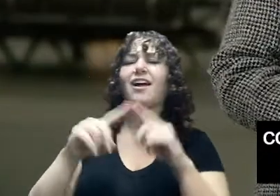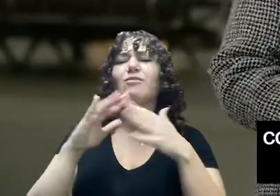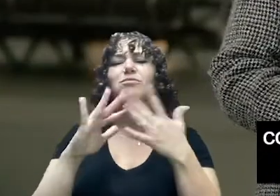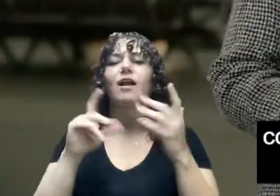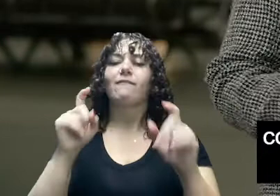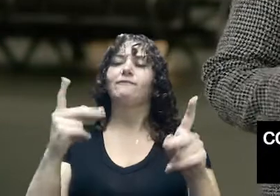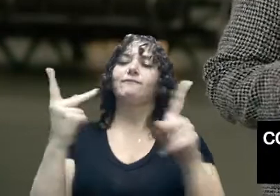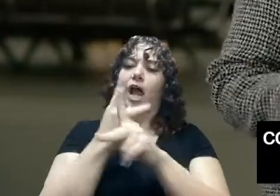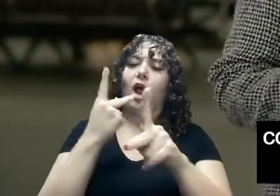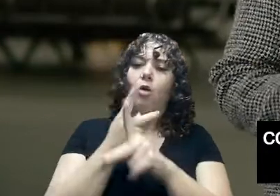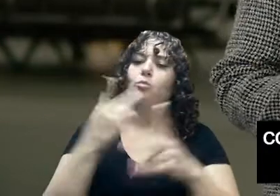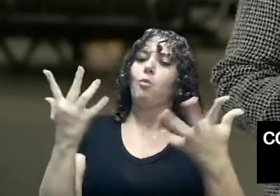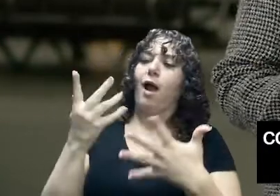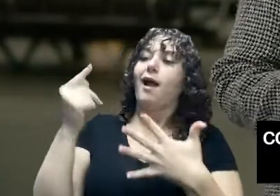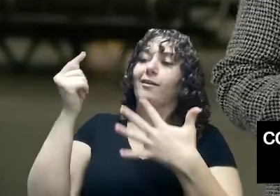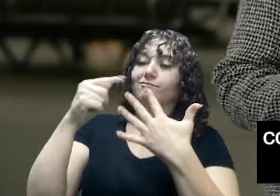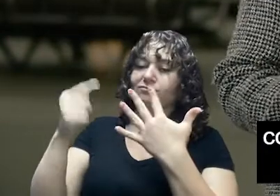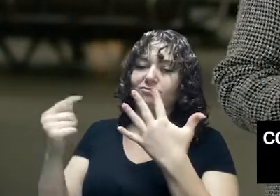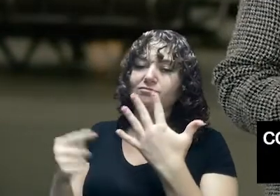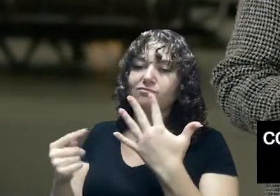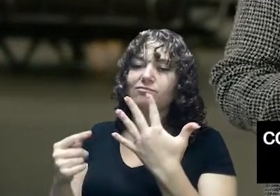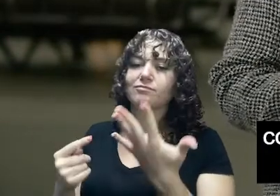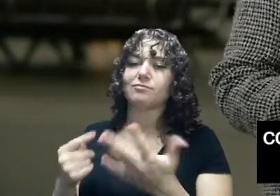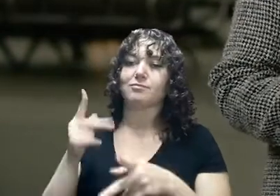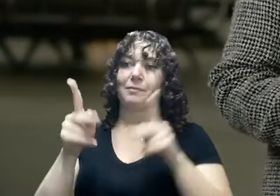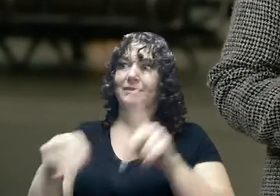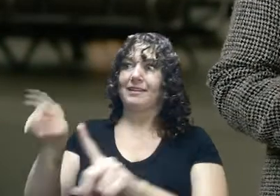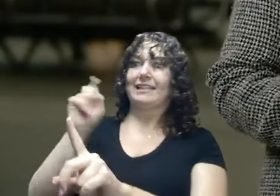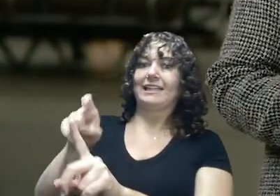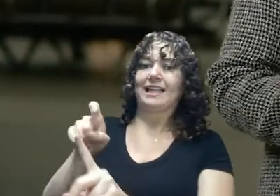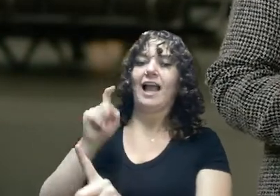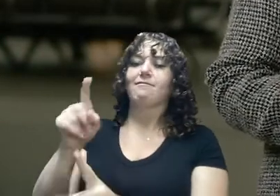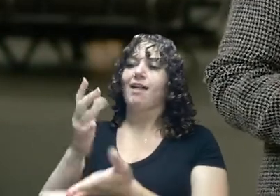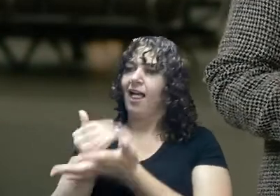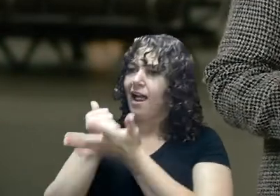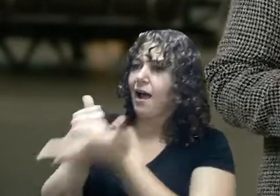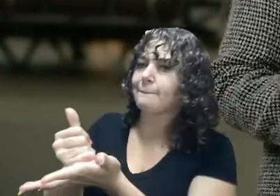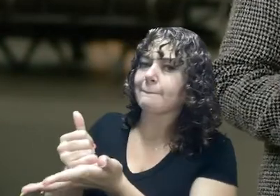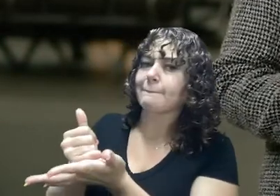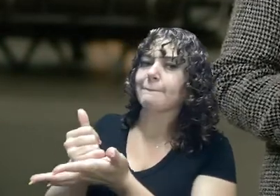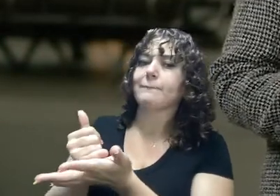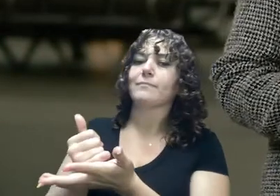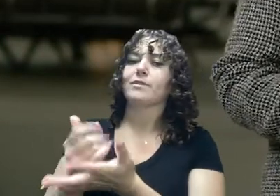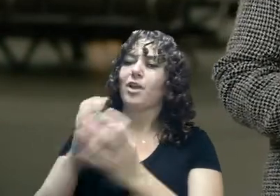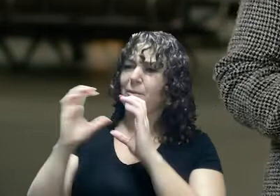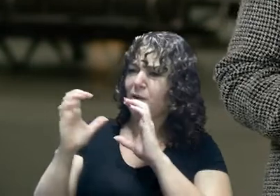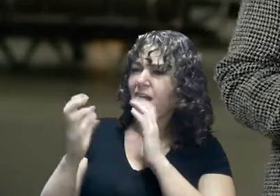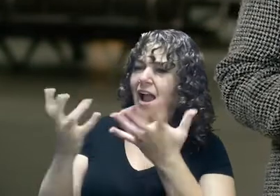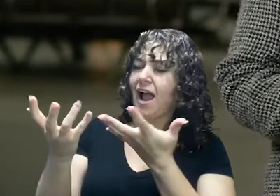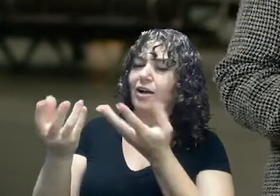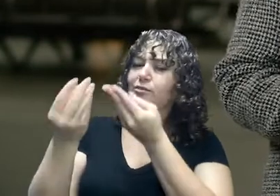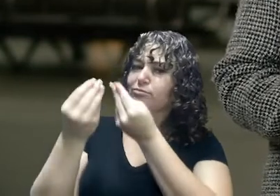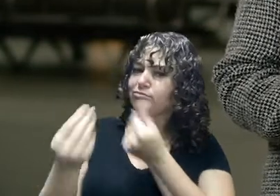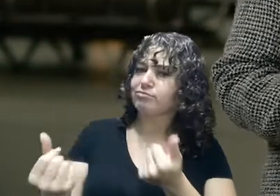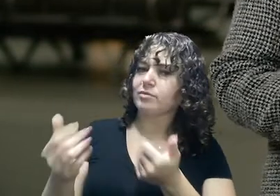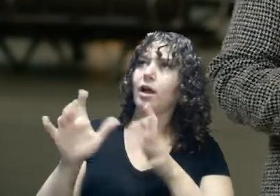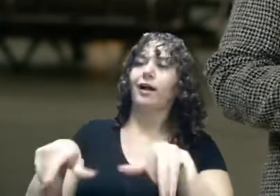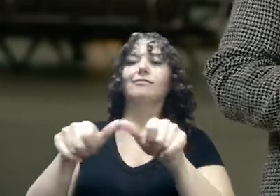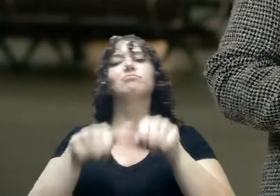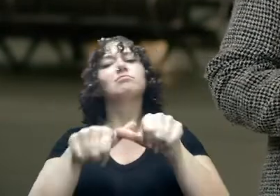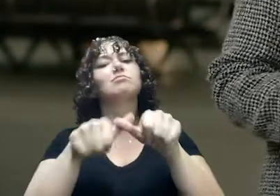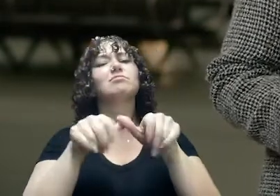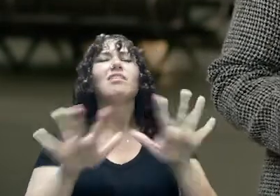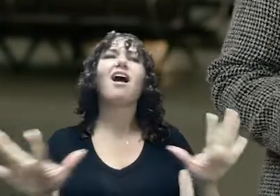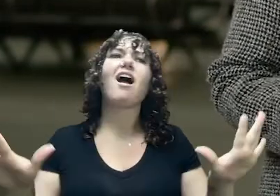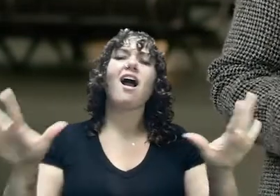visual communication, or other means, we need to figure out what it is that people need and provide that clear-cut communication and